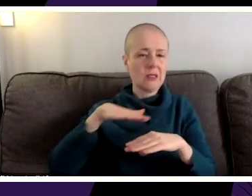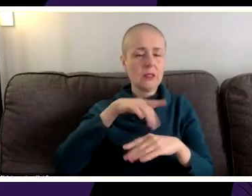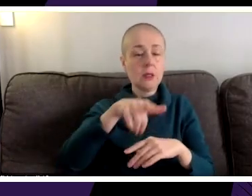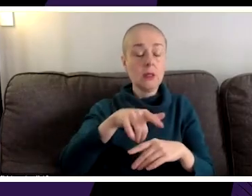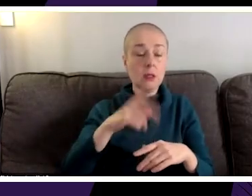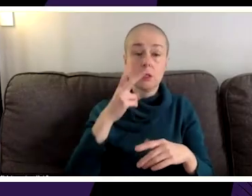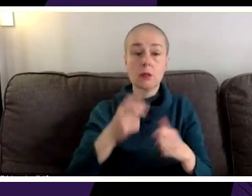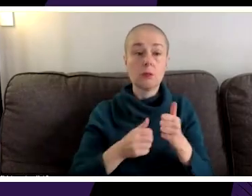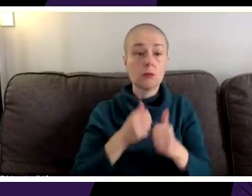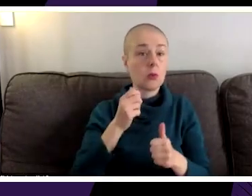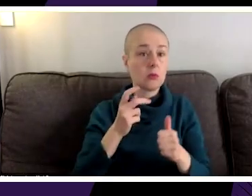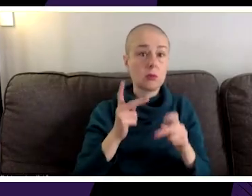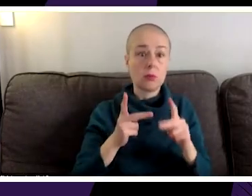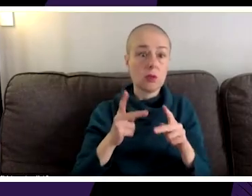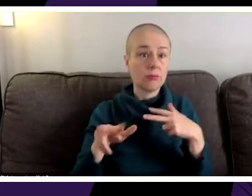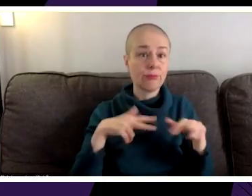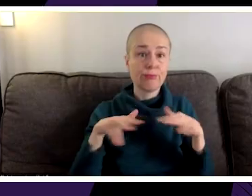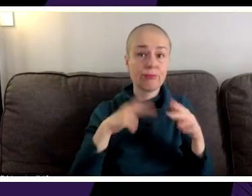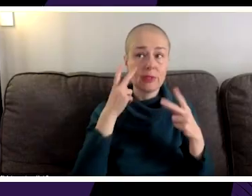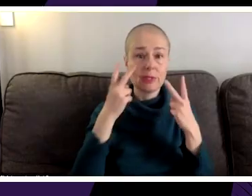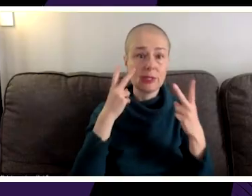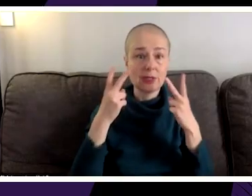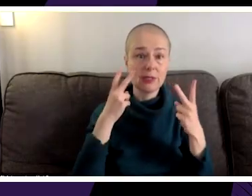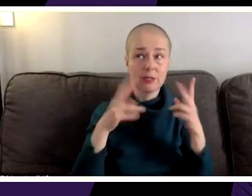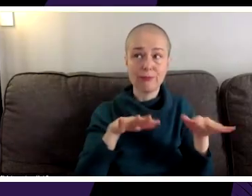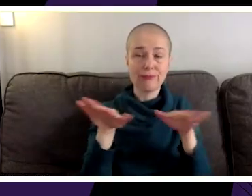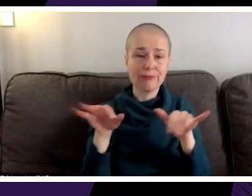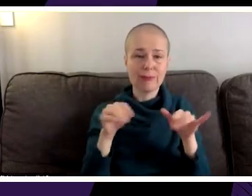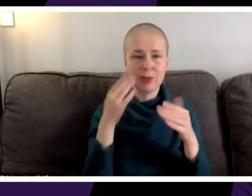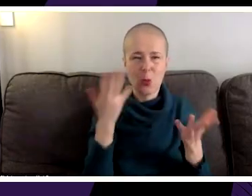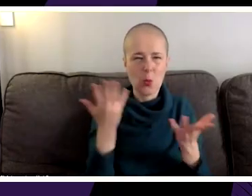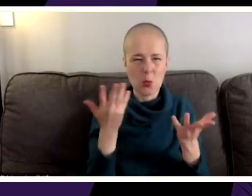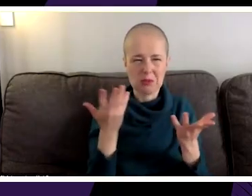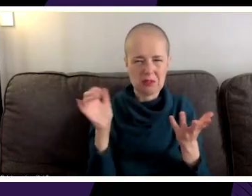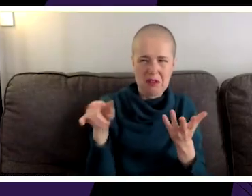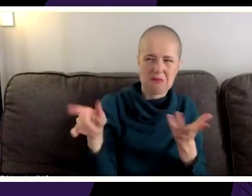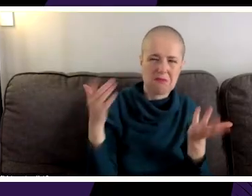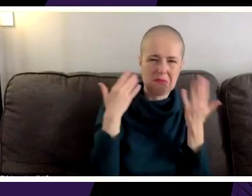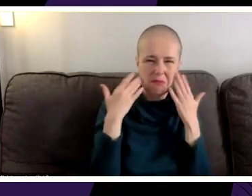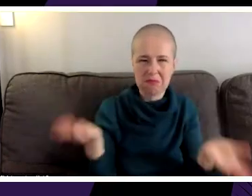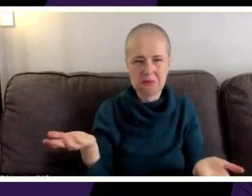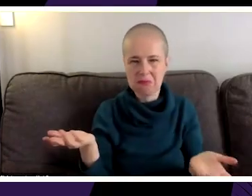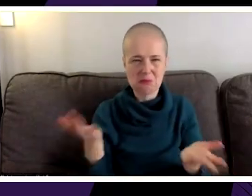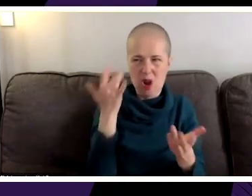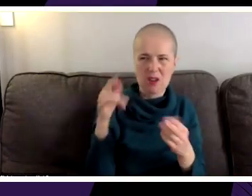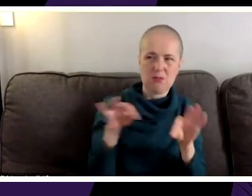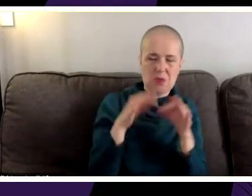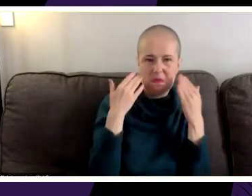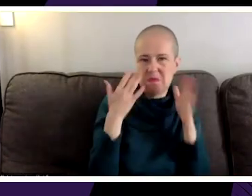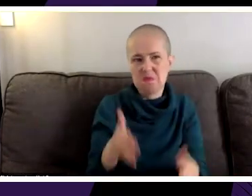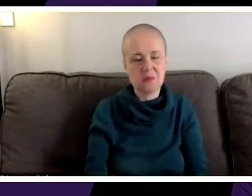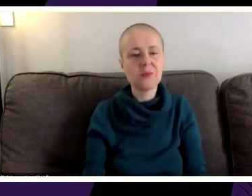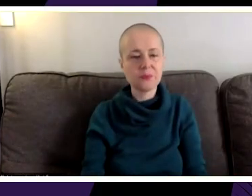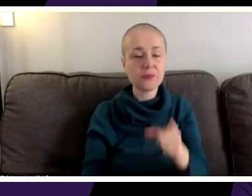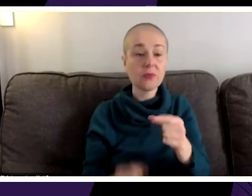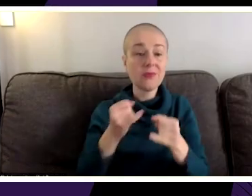it daily, but usually no one knows exactly what it is or what is its importance. And this last